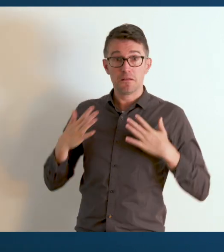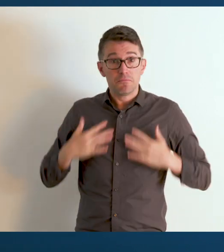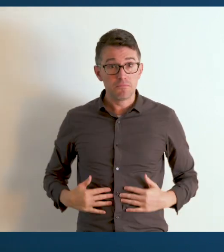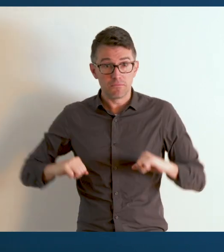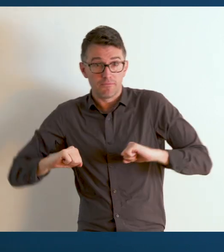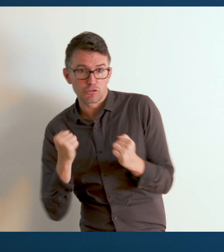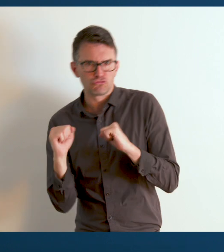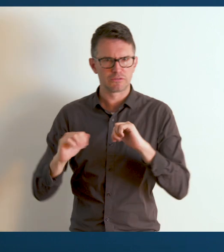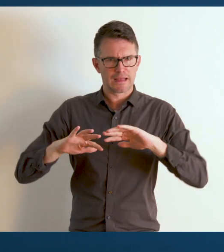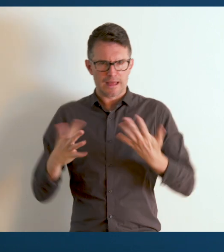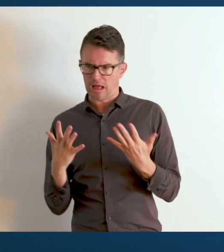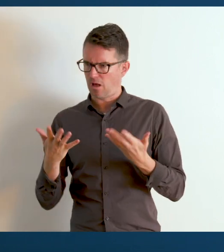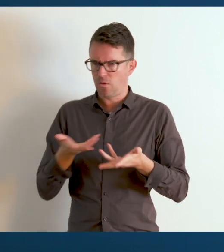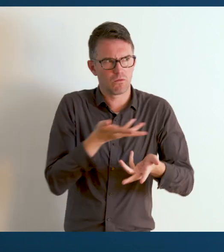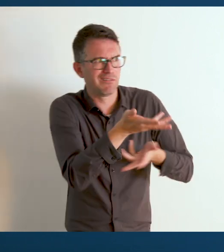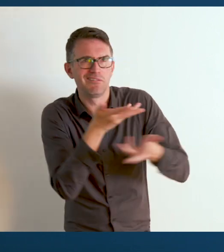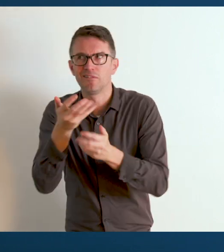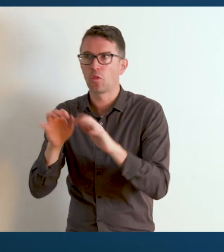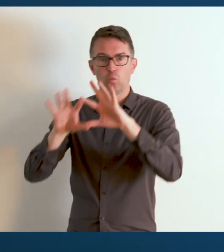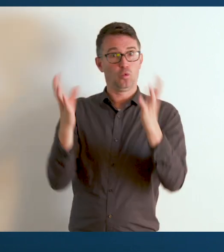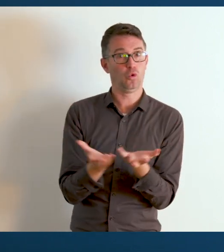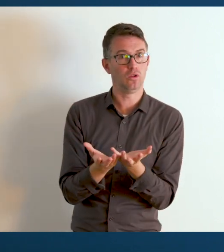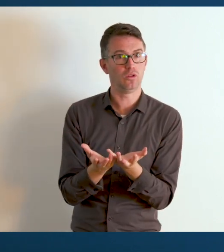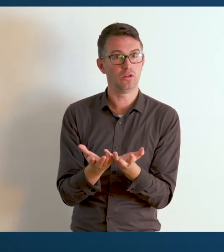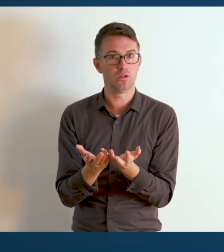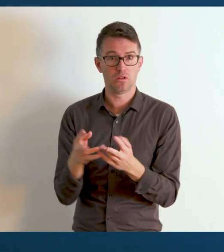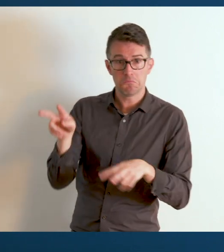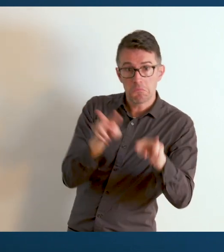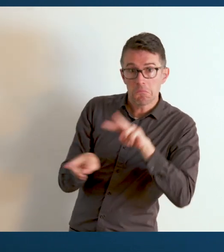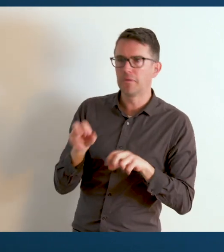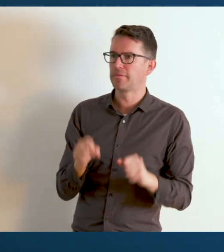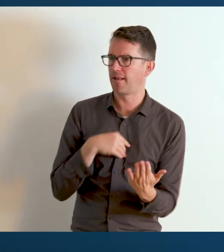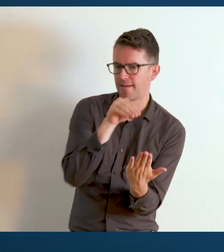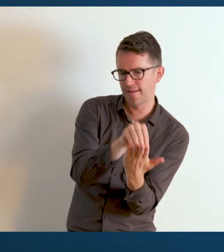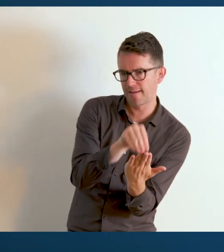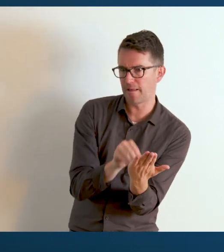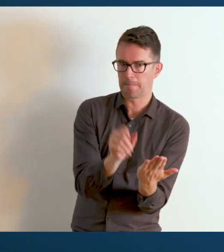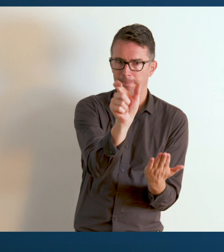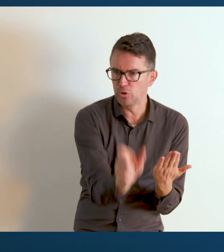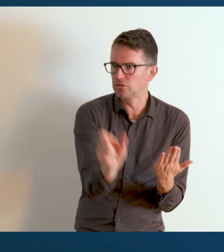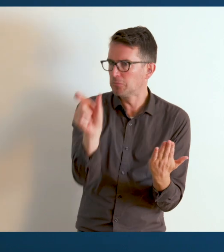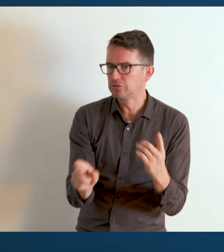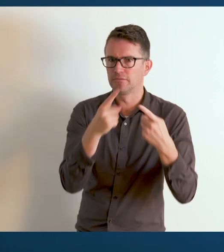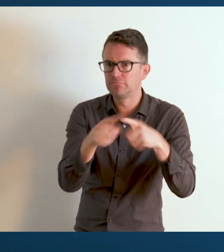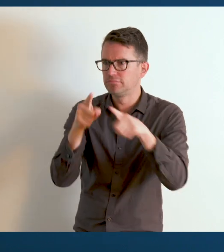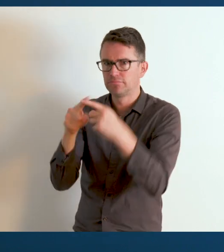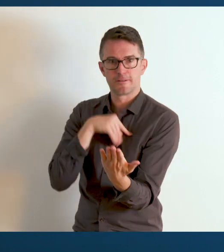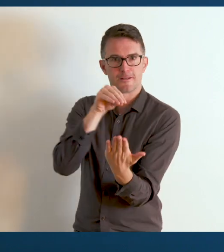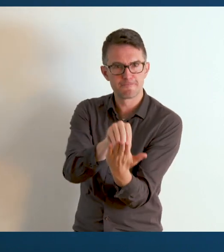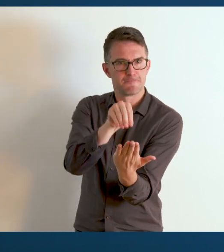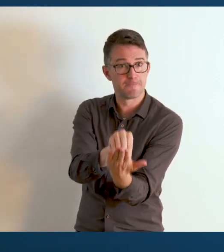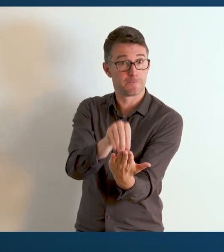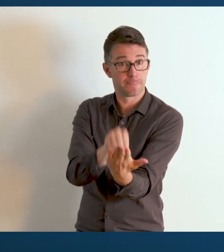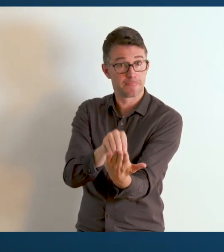capacity directly, as it says. It allows for the identification of individual cases for immediate